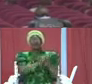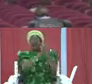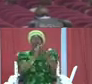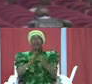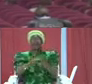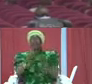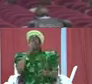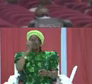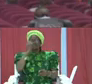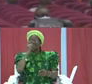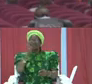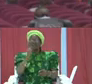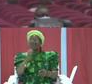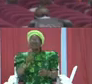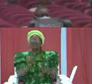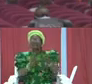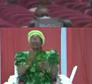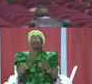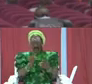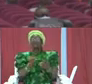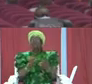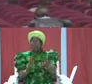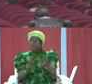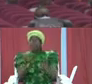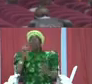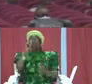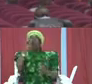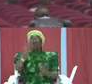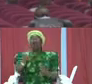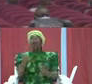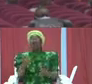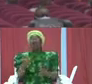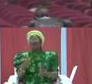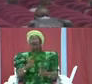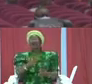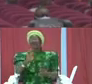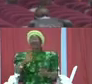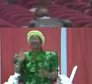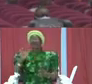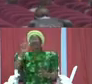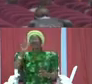sorry one for another. Verse